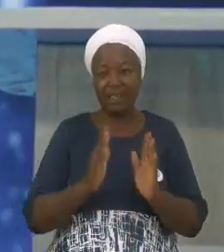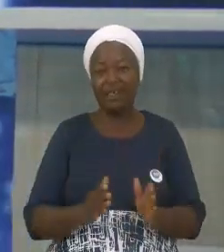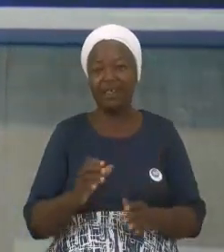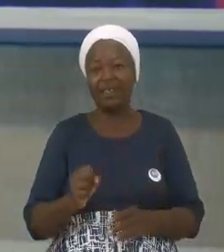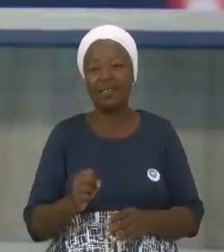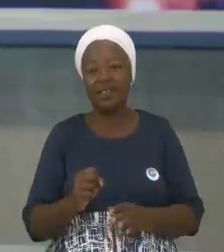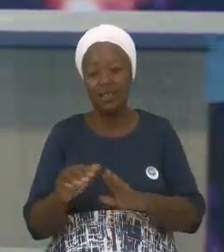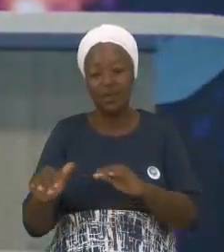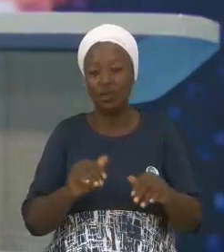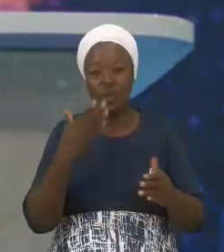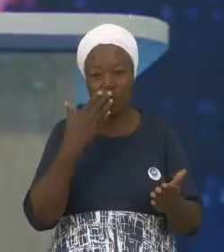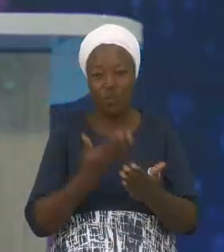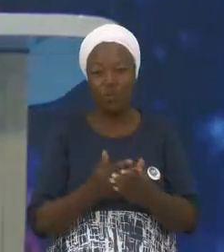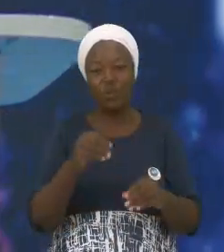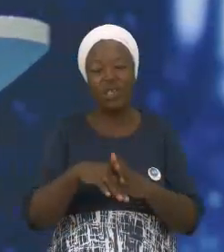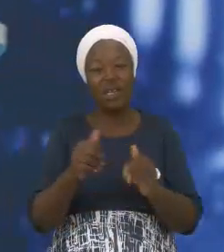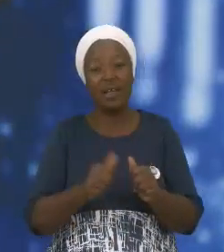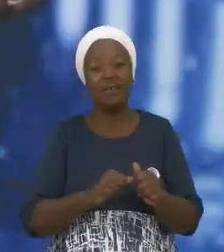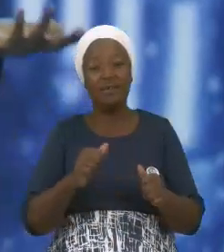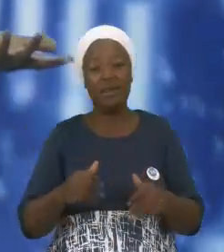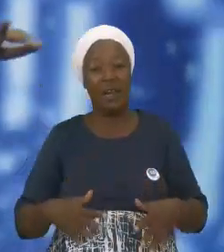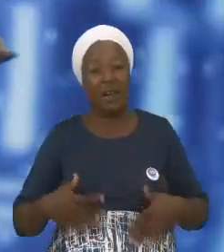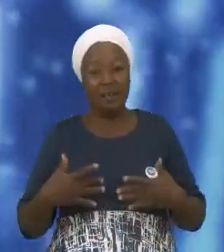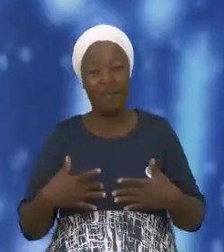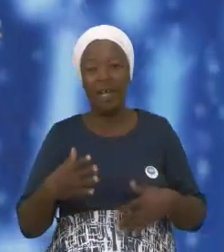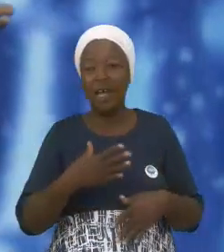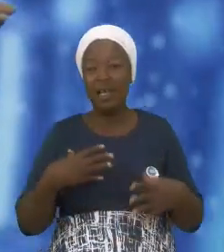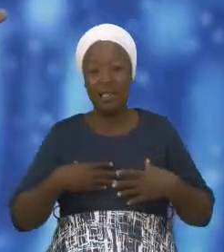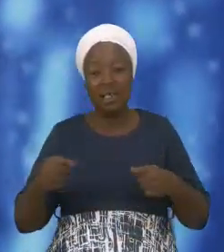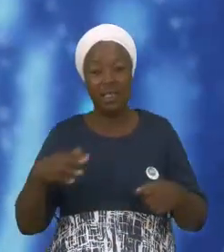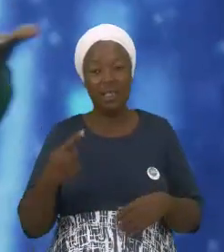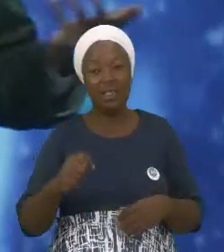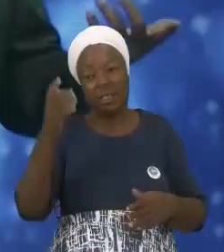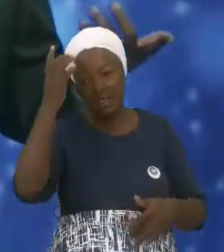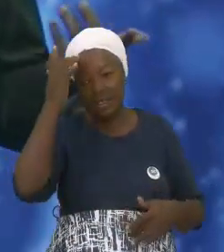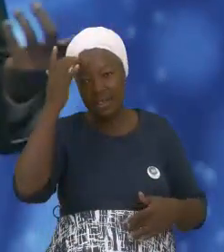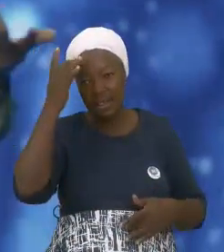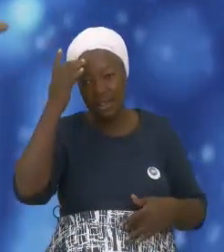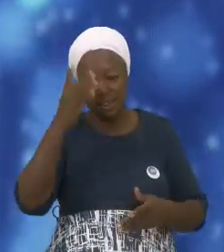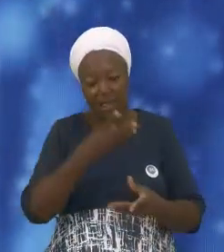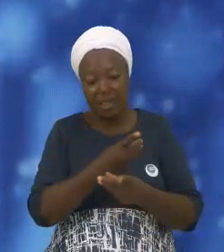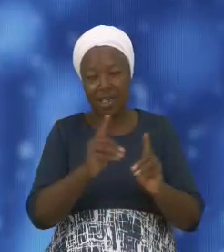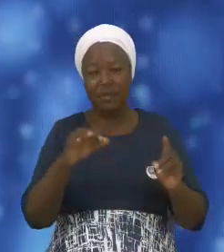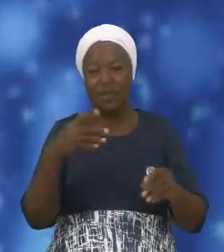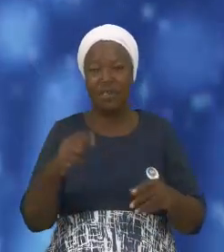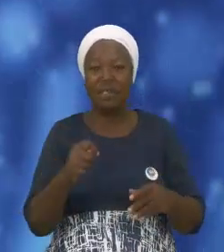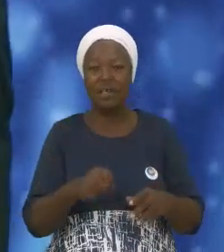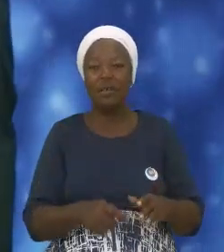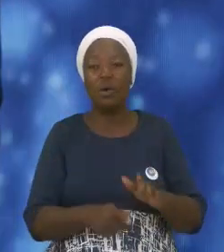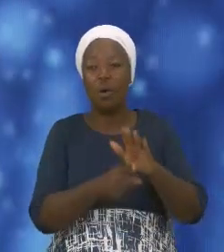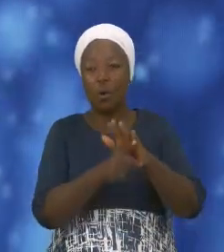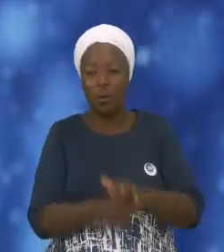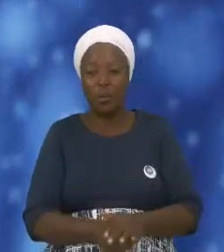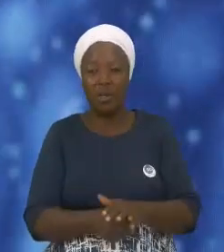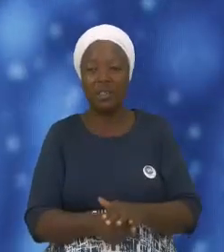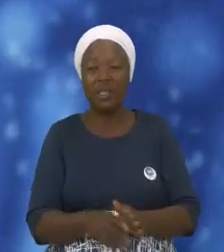doing good in every life, and healing the sick, delivering the oppressed, even raising